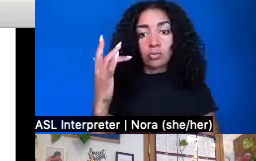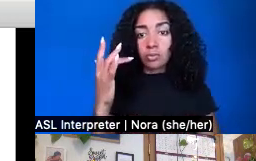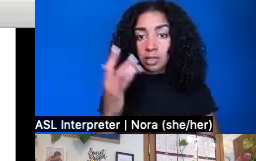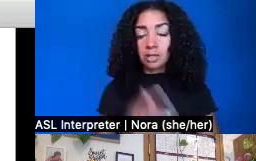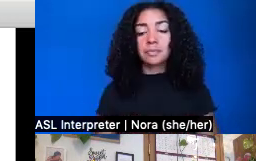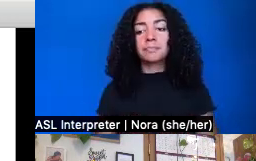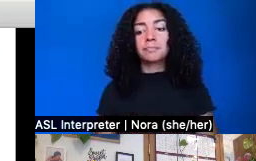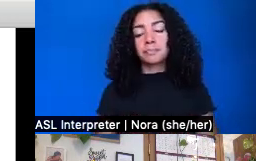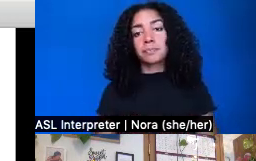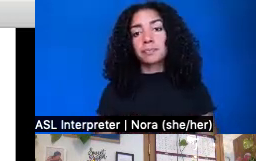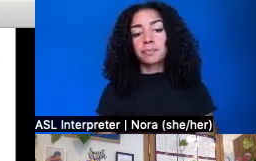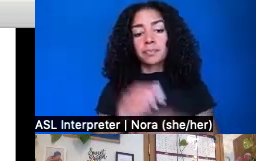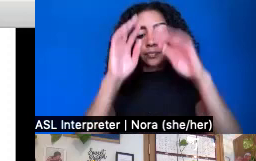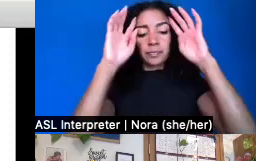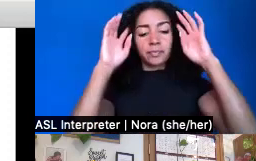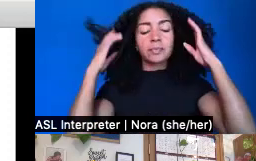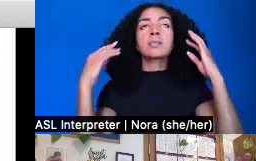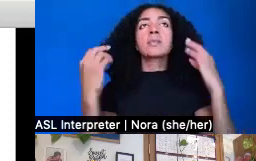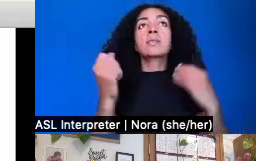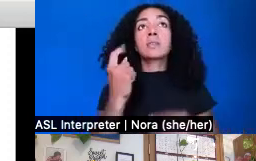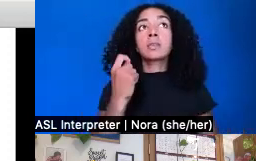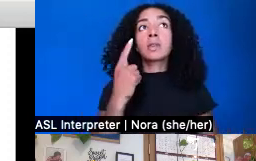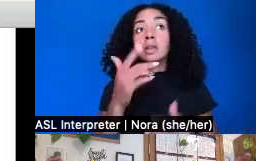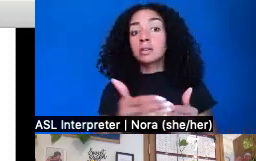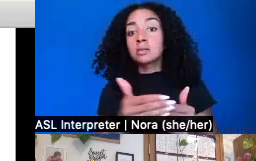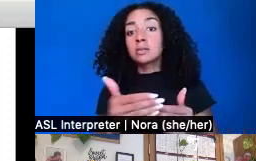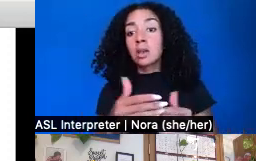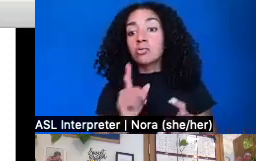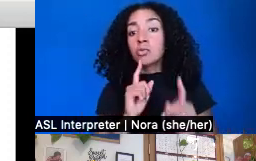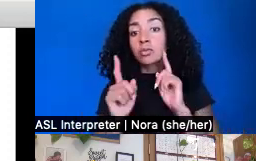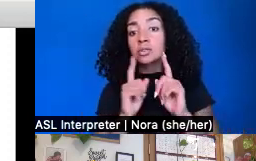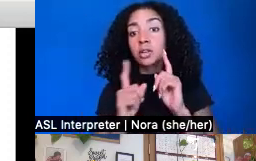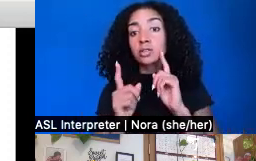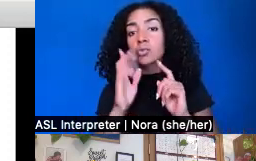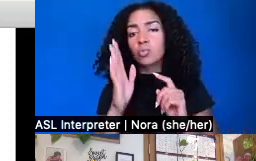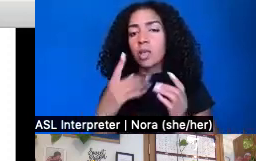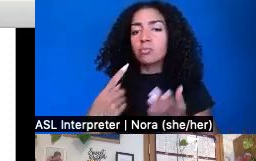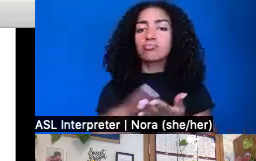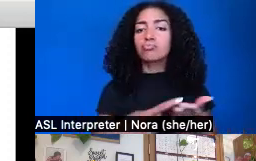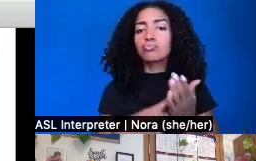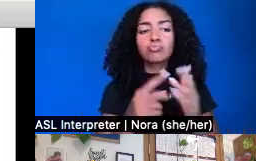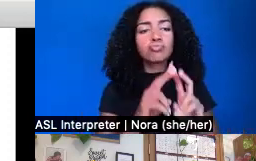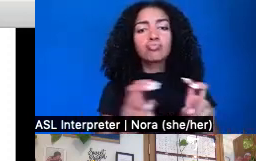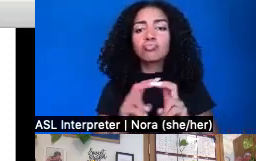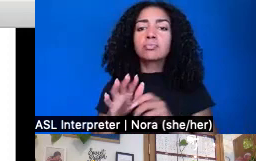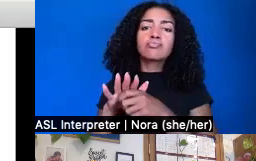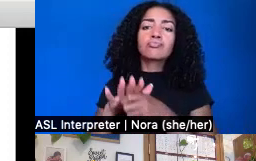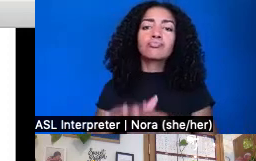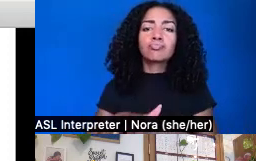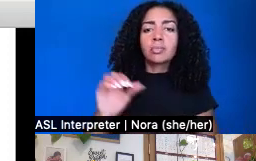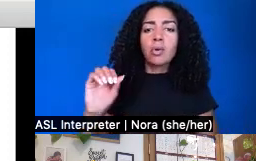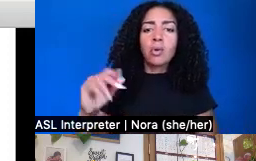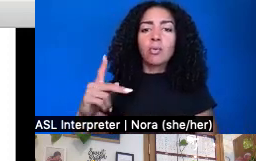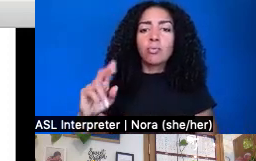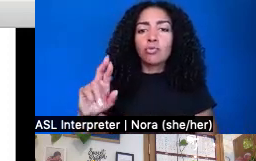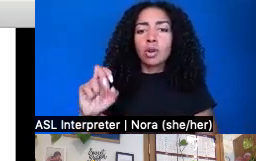we're going to enter into a conversation about oppression and the tactics used to uphold